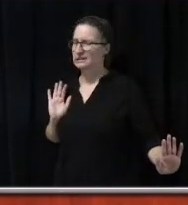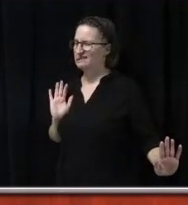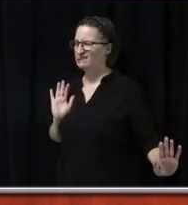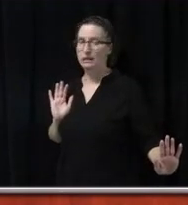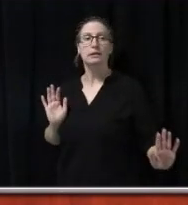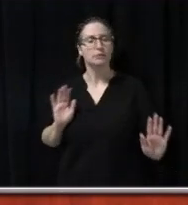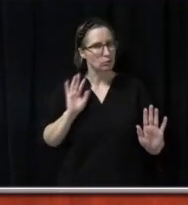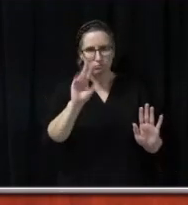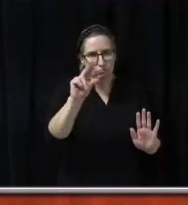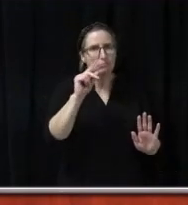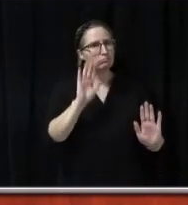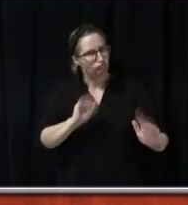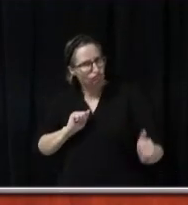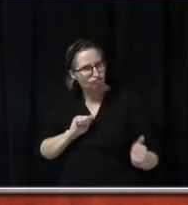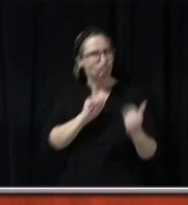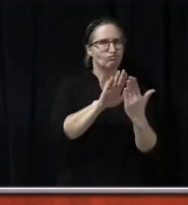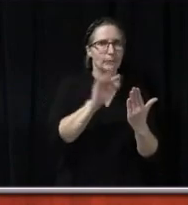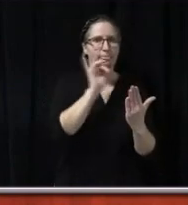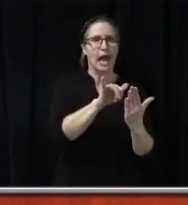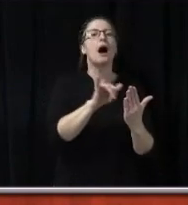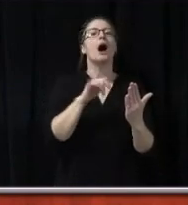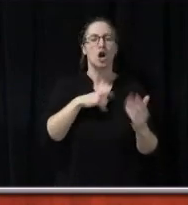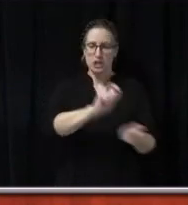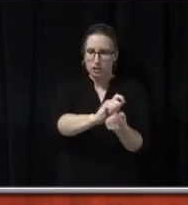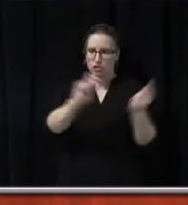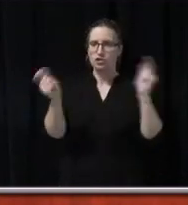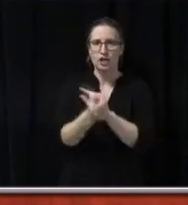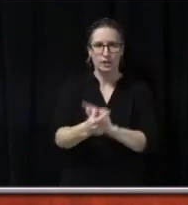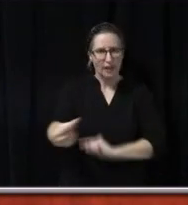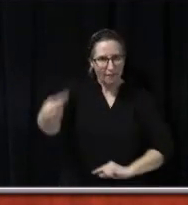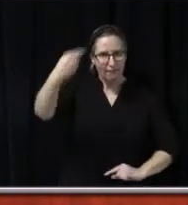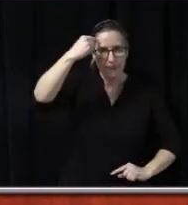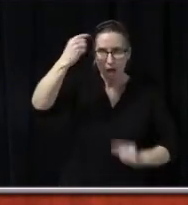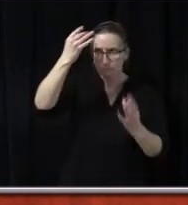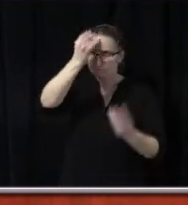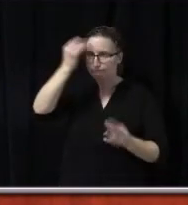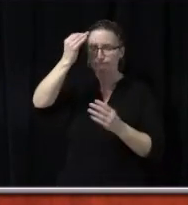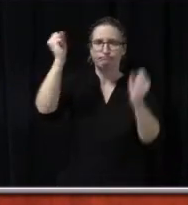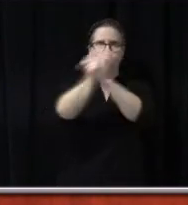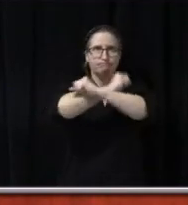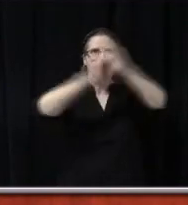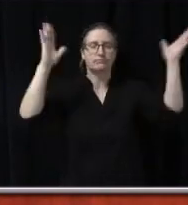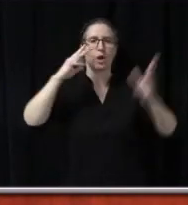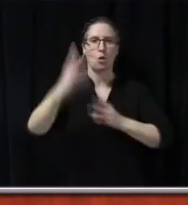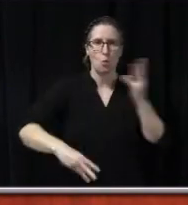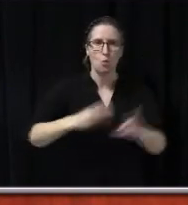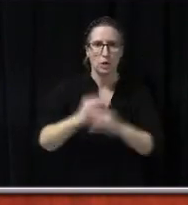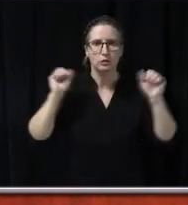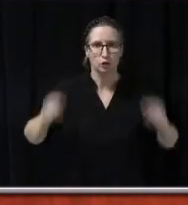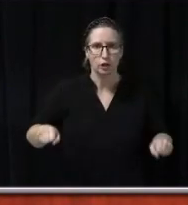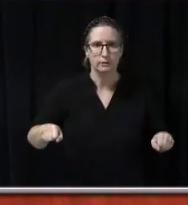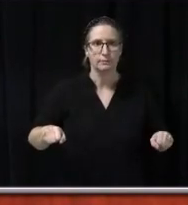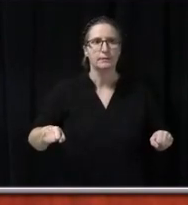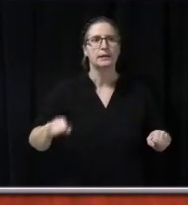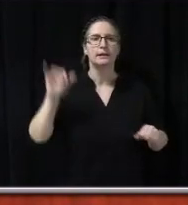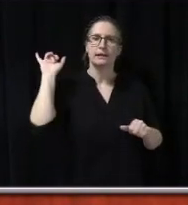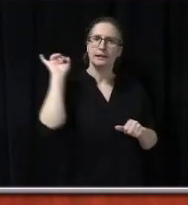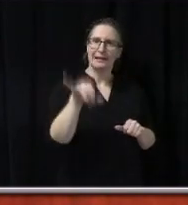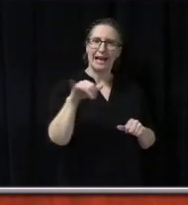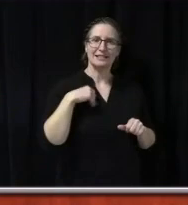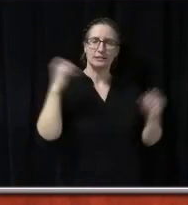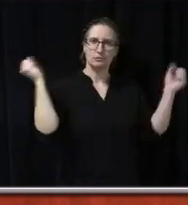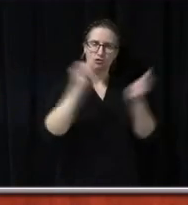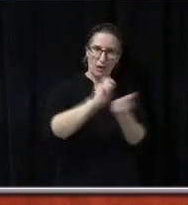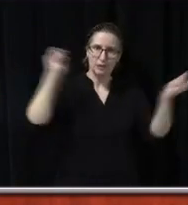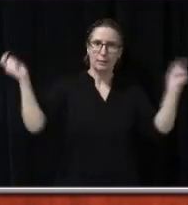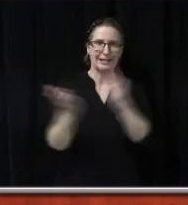by addressing these issues, we could transform the way people think and how they see the world. This concept of transformation is not new